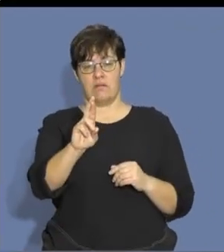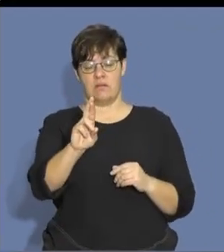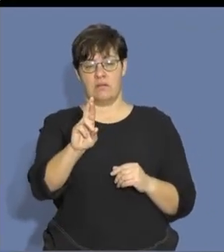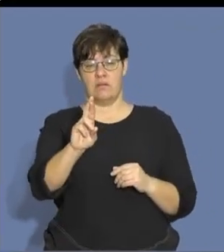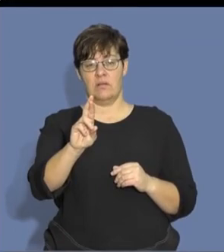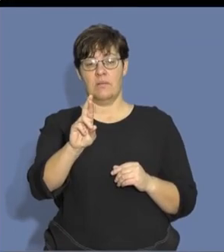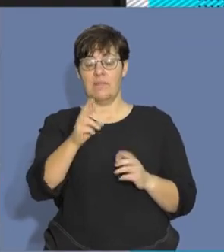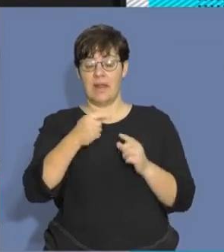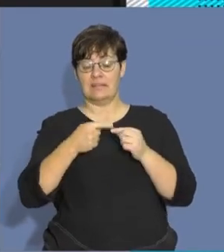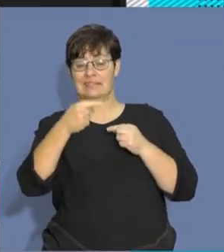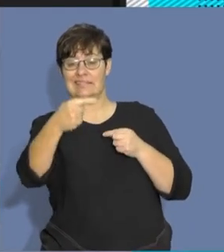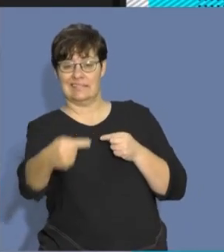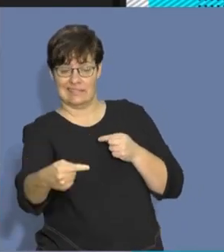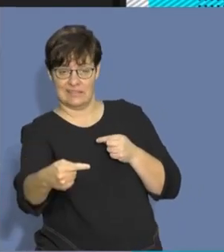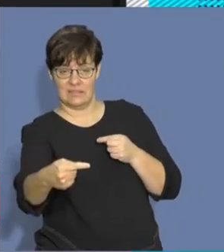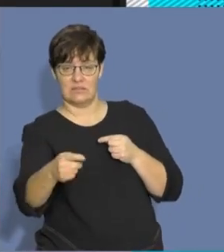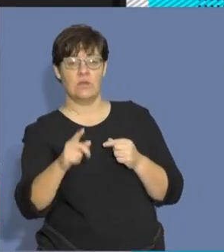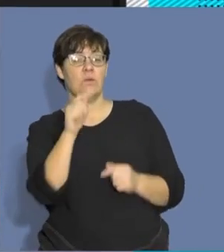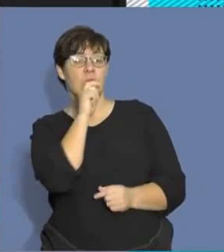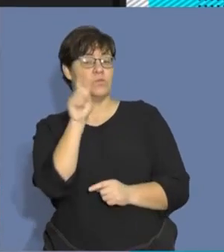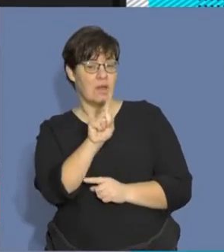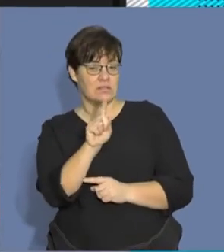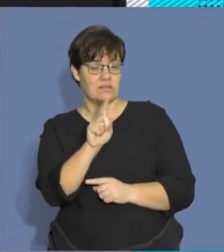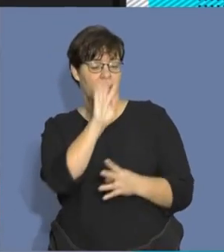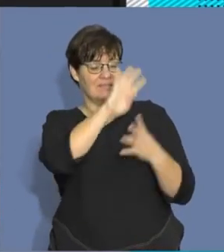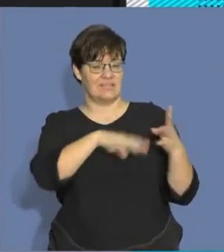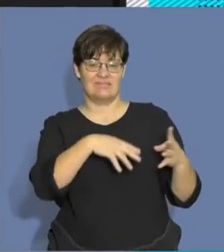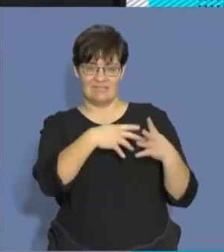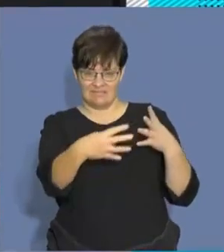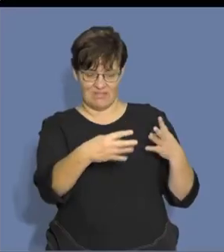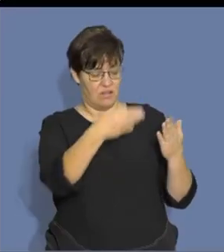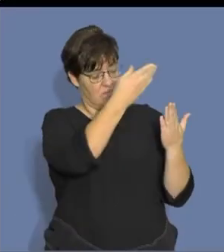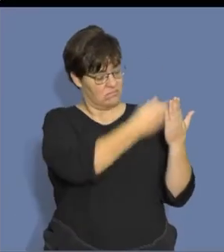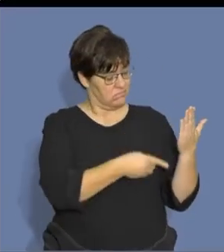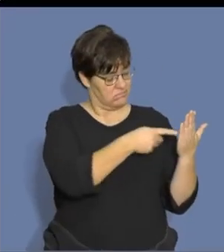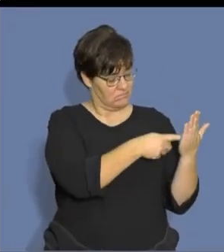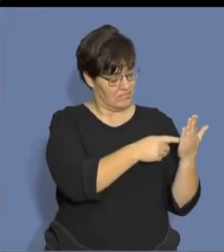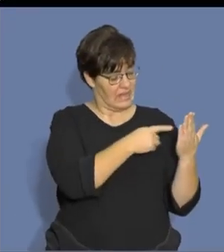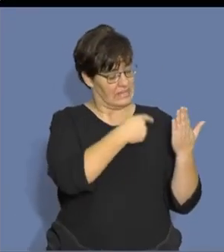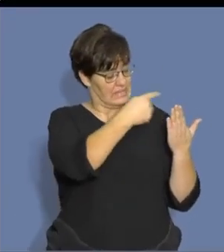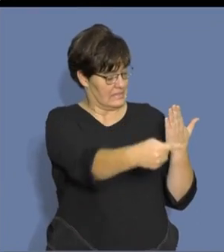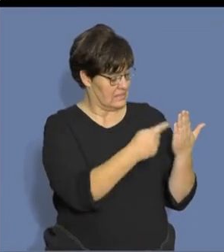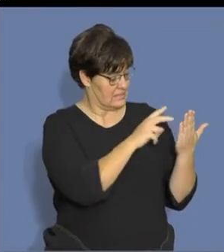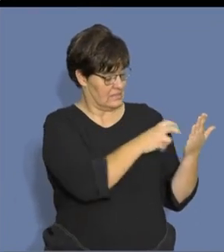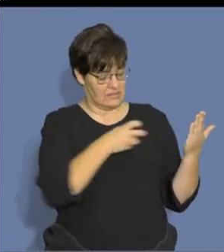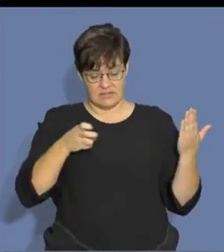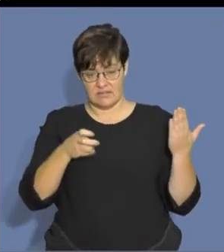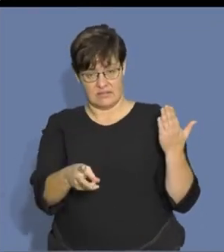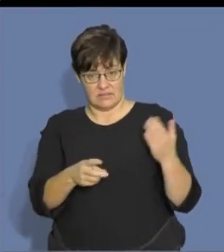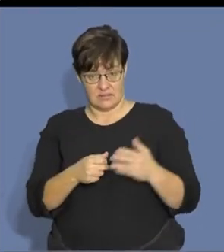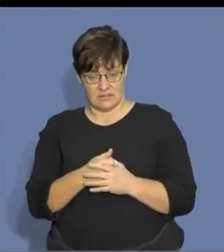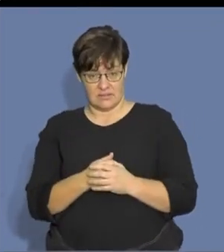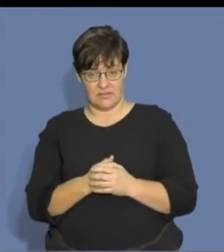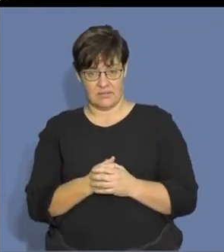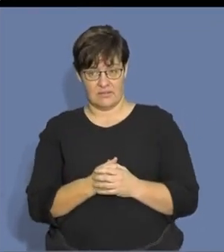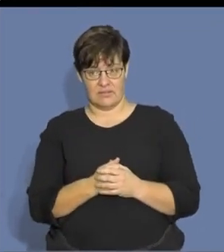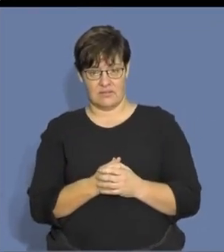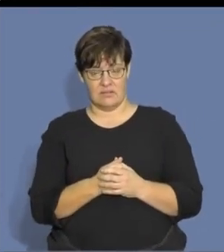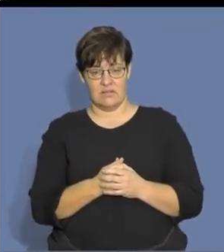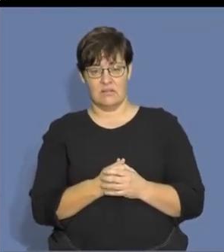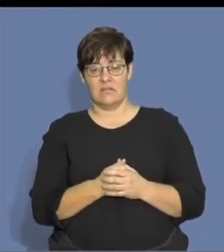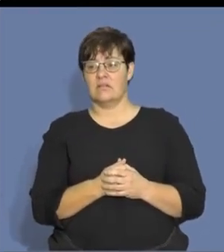it's a distance, and so I'm going to be using the distance formula. All right. Excellent. So my distance for